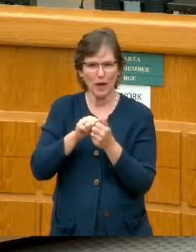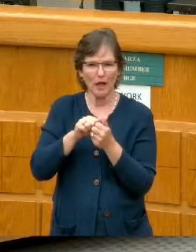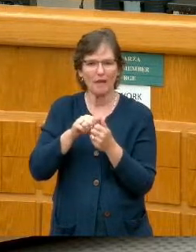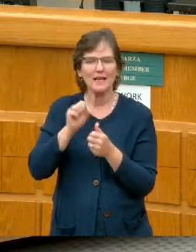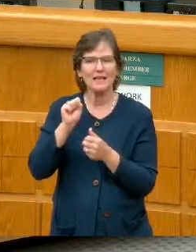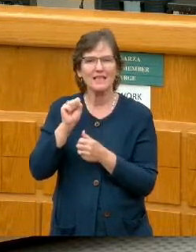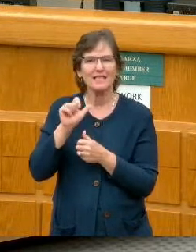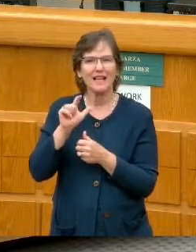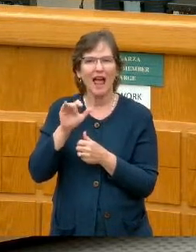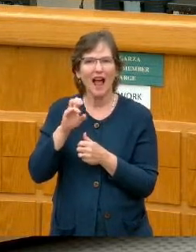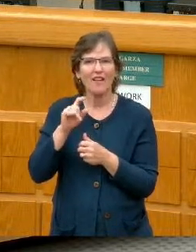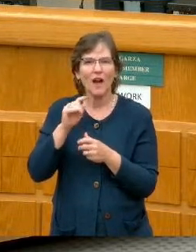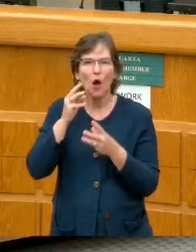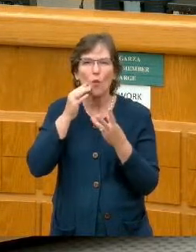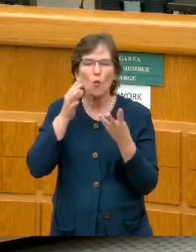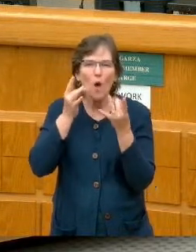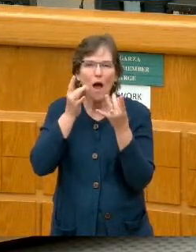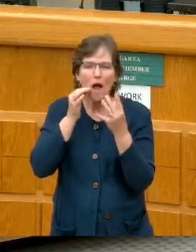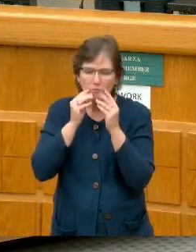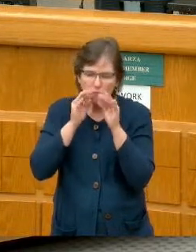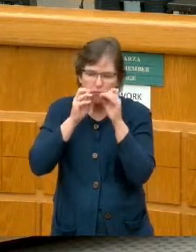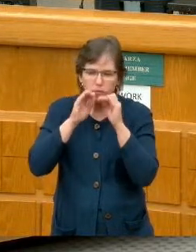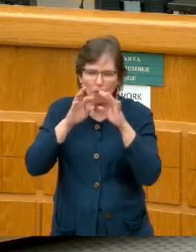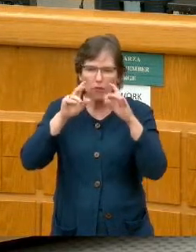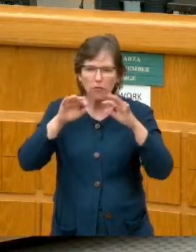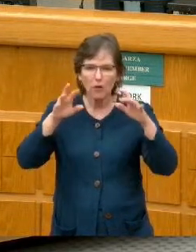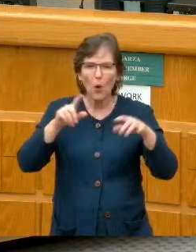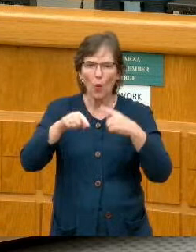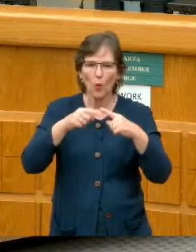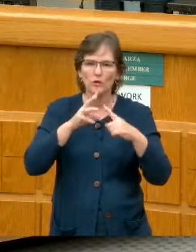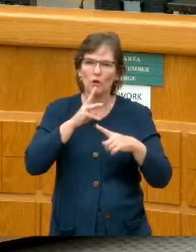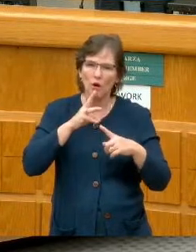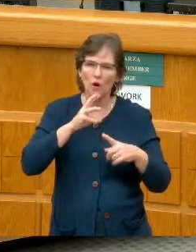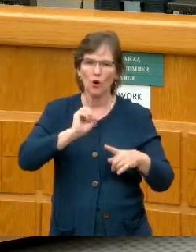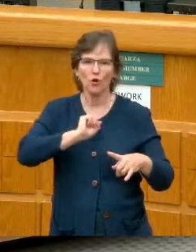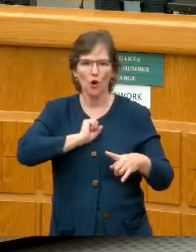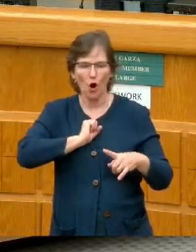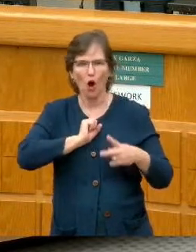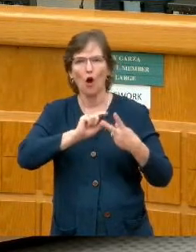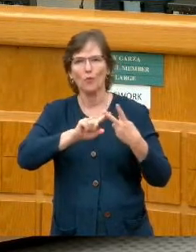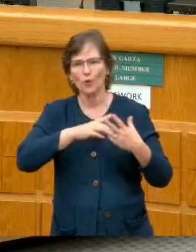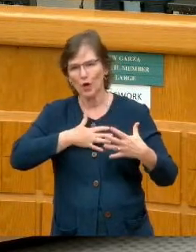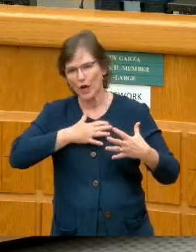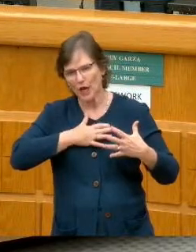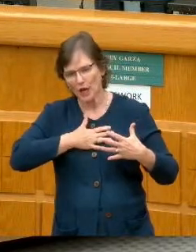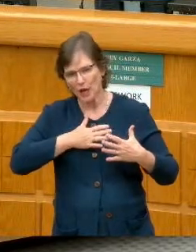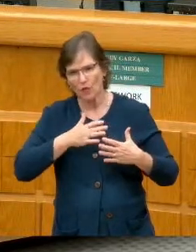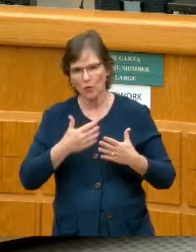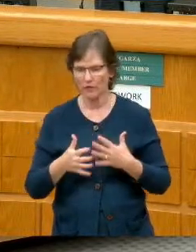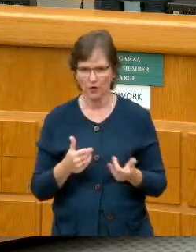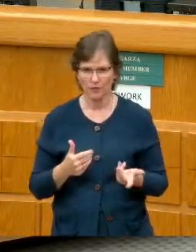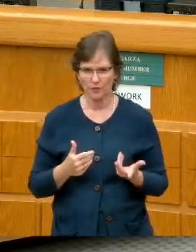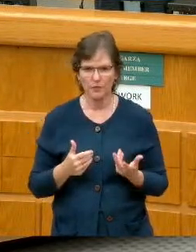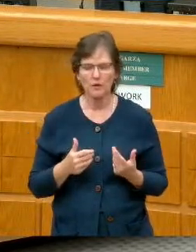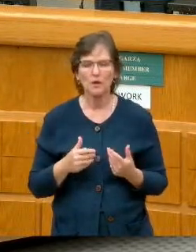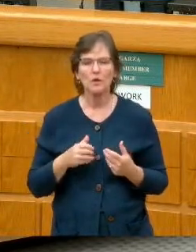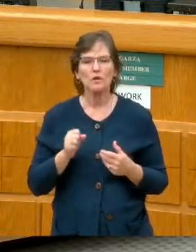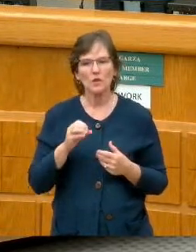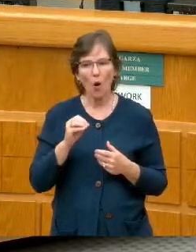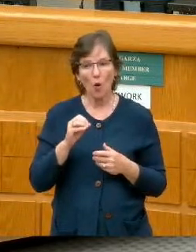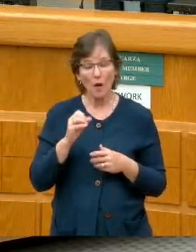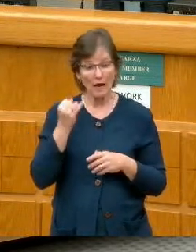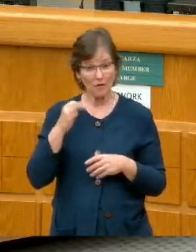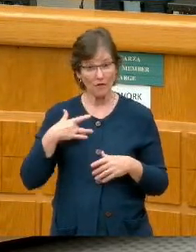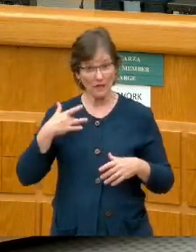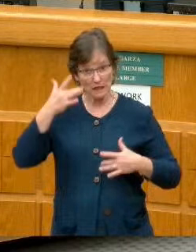and that will help a lot. That's why those regulations are in place. You want to self-isolate when you're symptomatic or when you come into contact with somebody